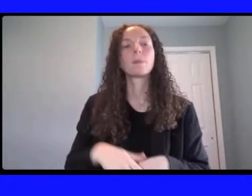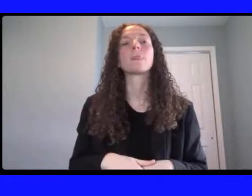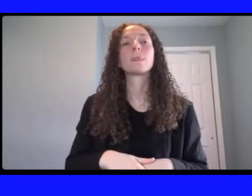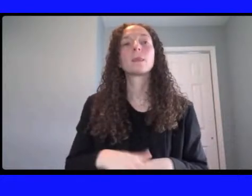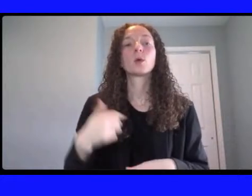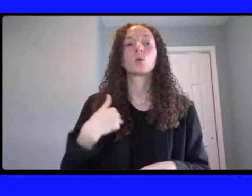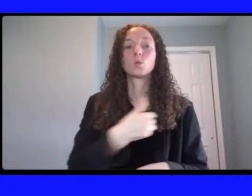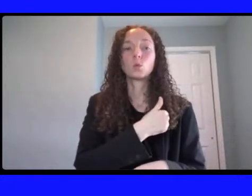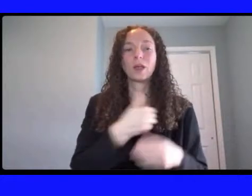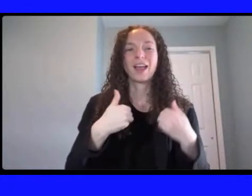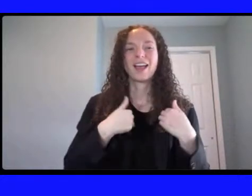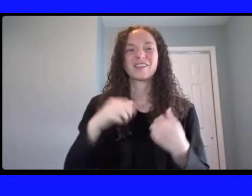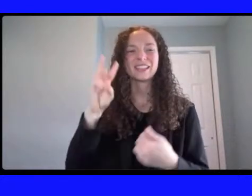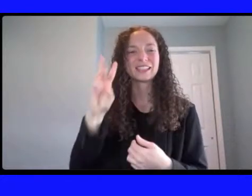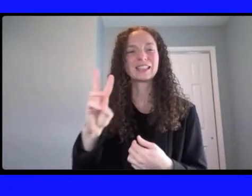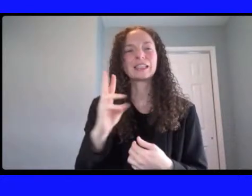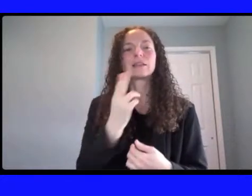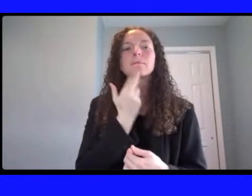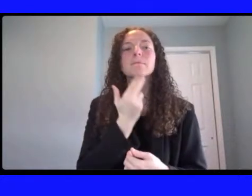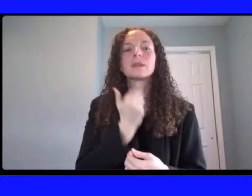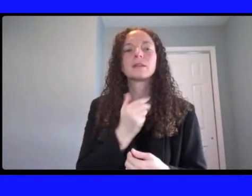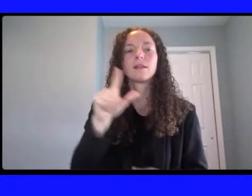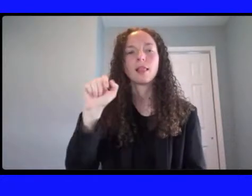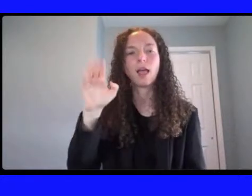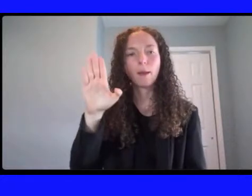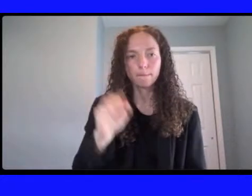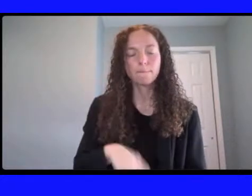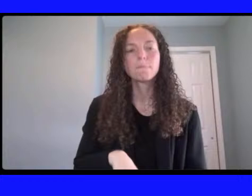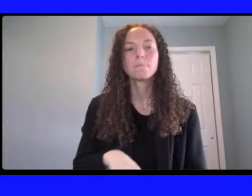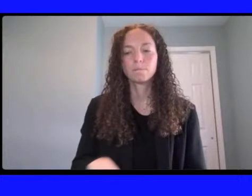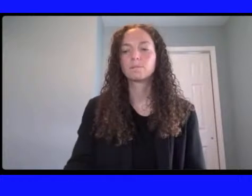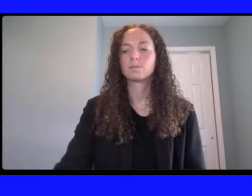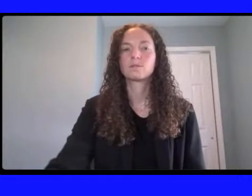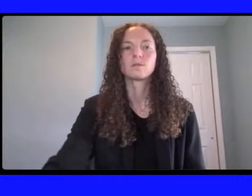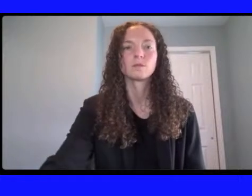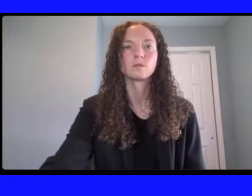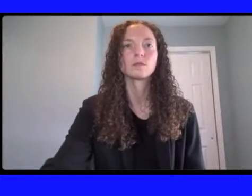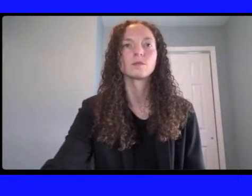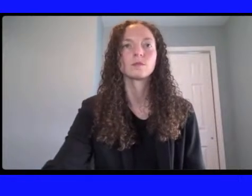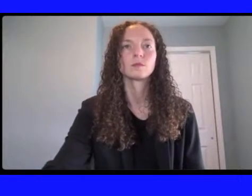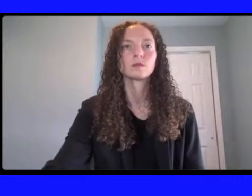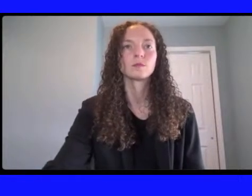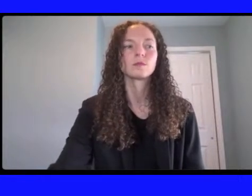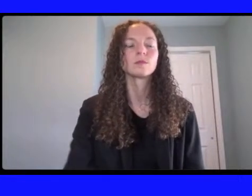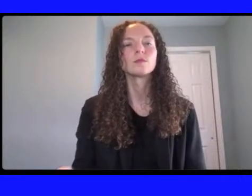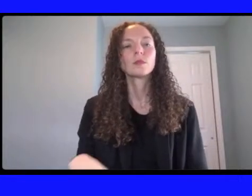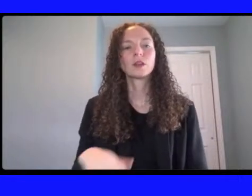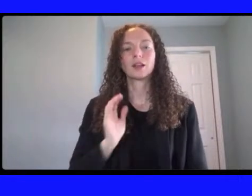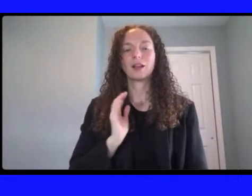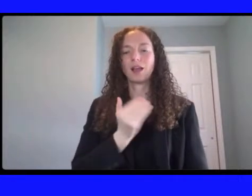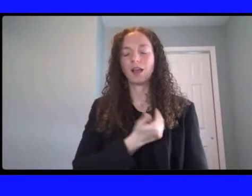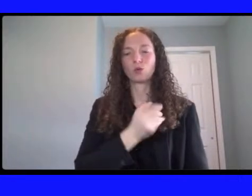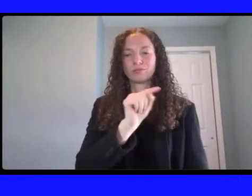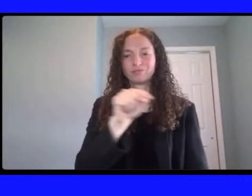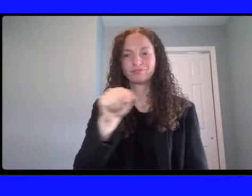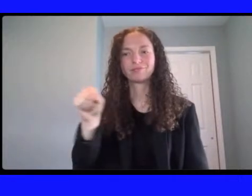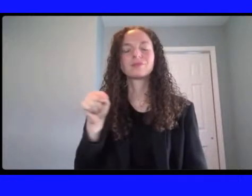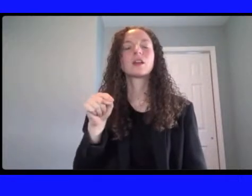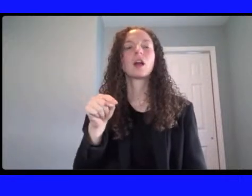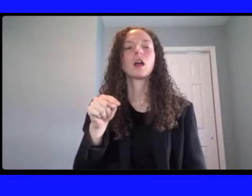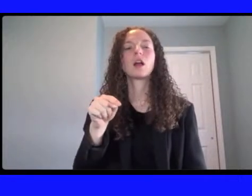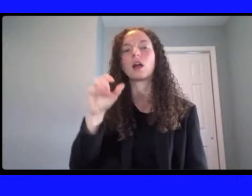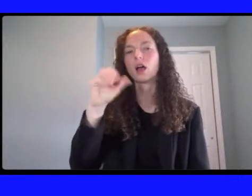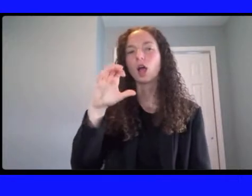the next slide. But anyway, the maternal home is the second pillar of the program. And then we successfully